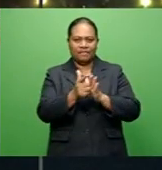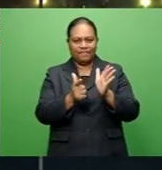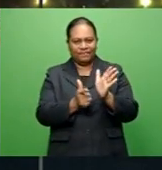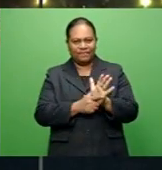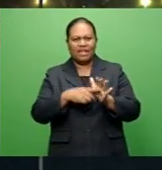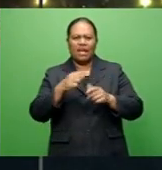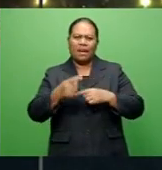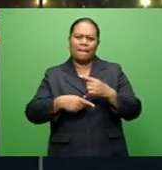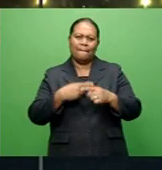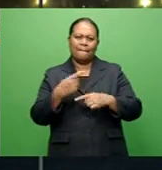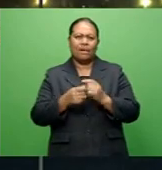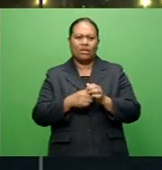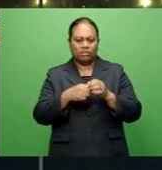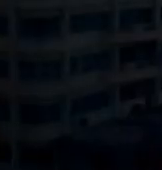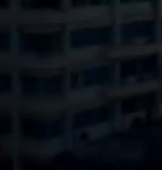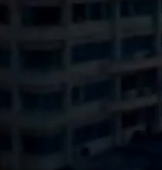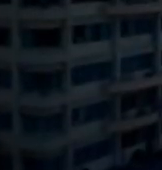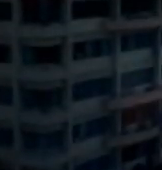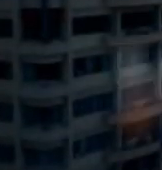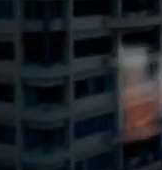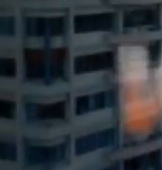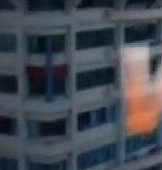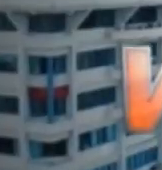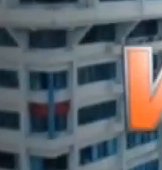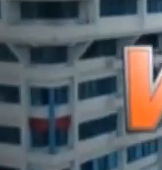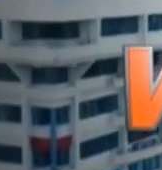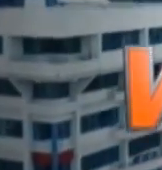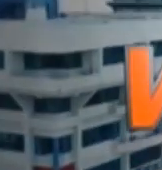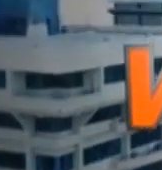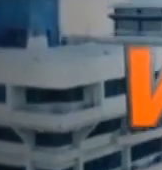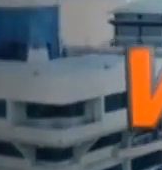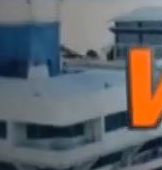media outlets for their content.